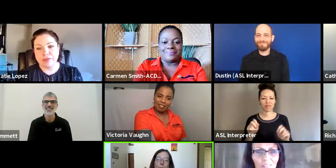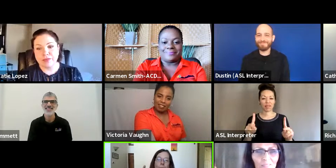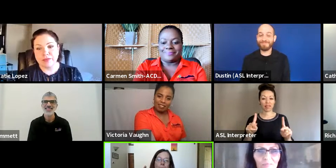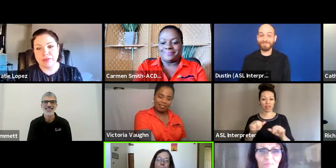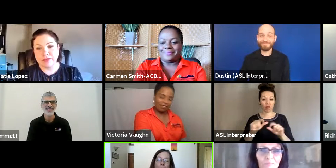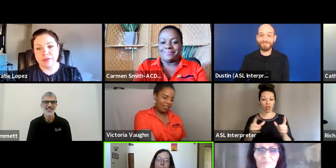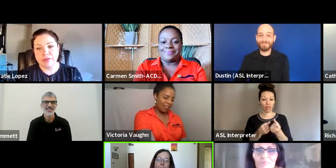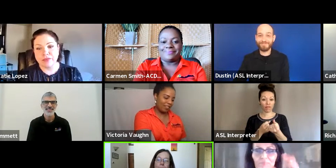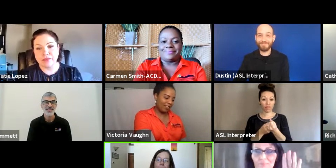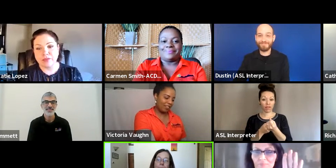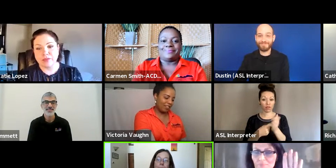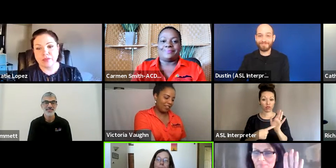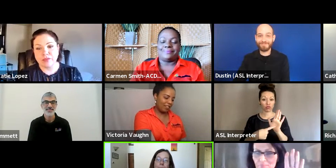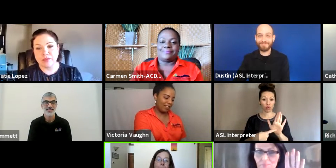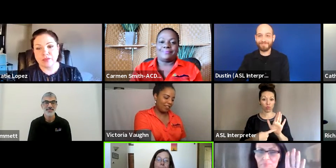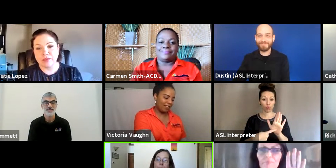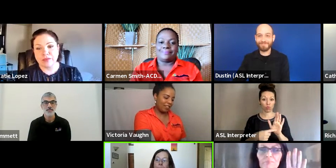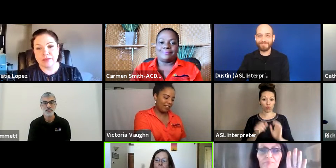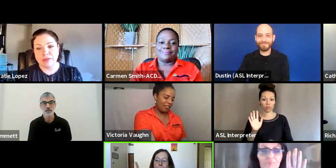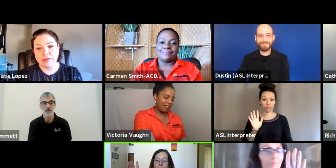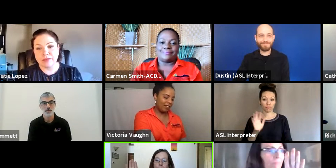in favor?